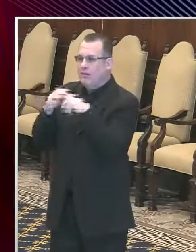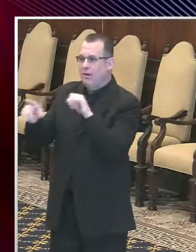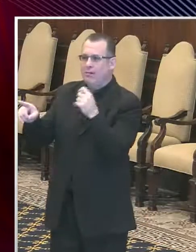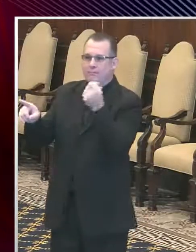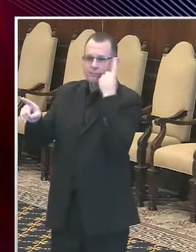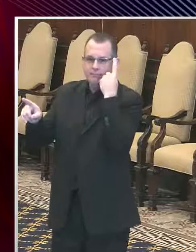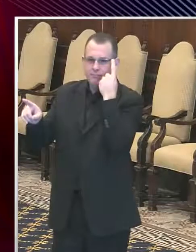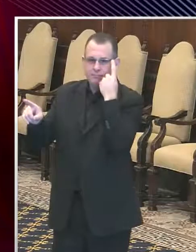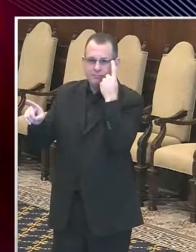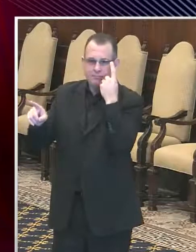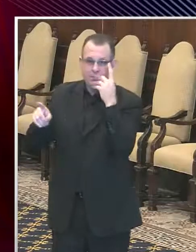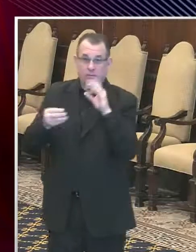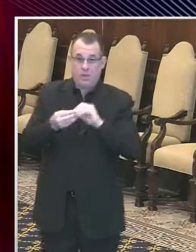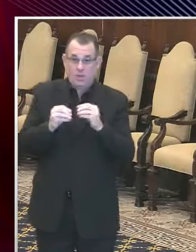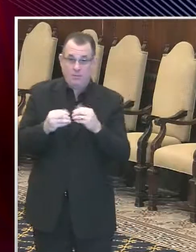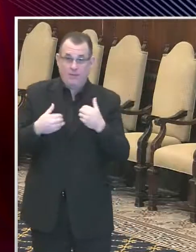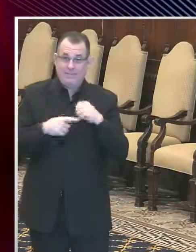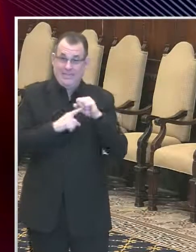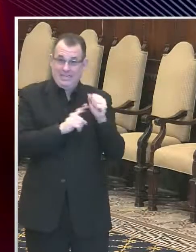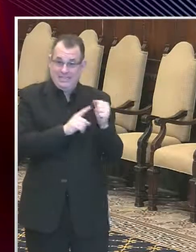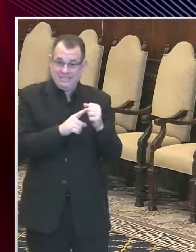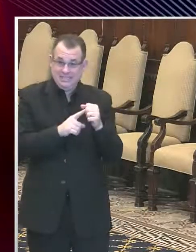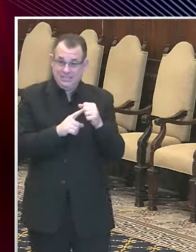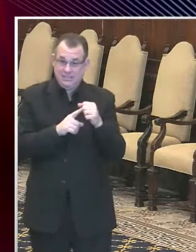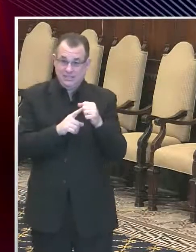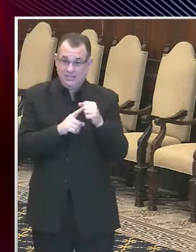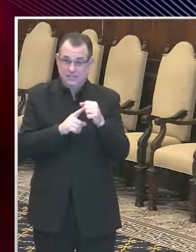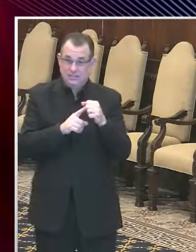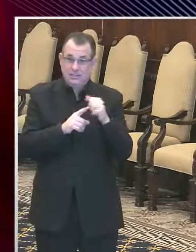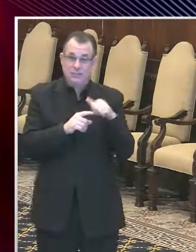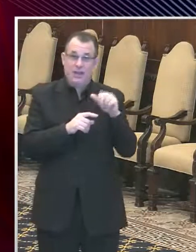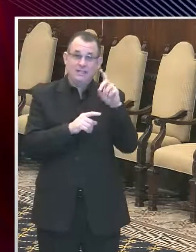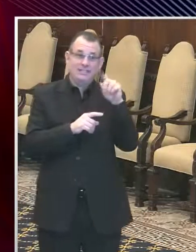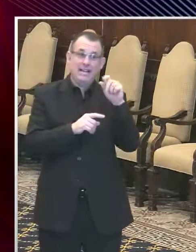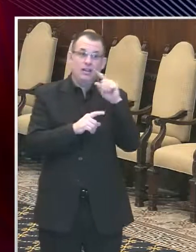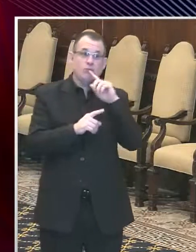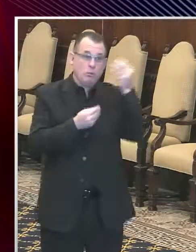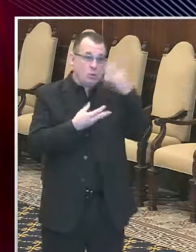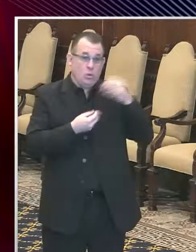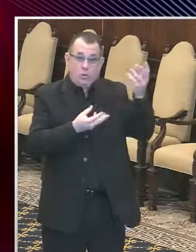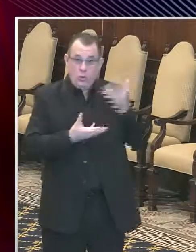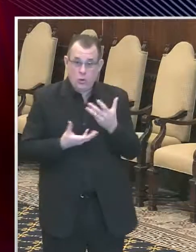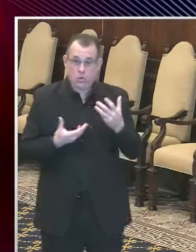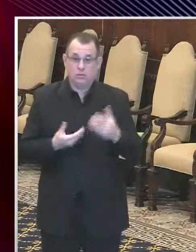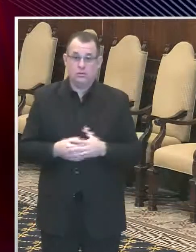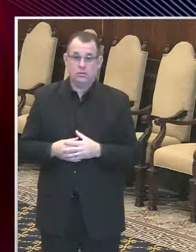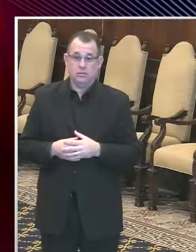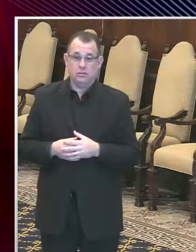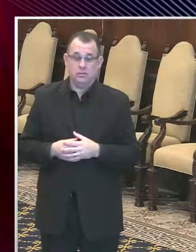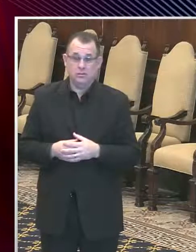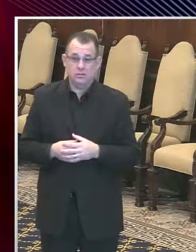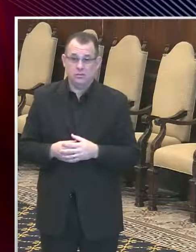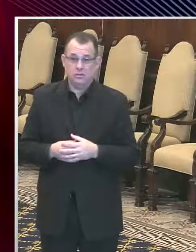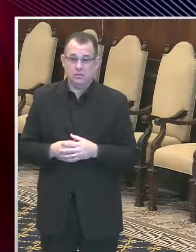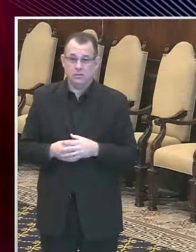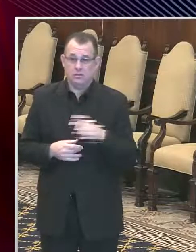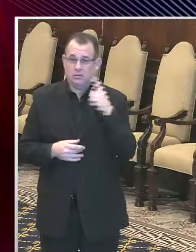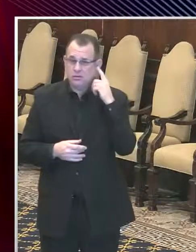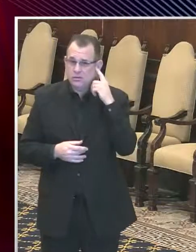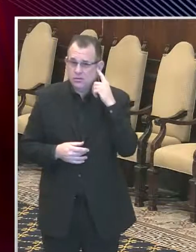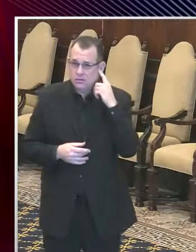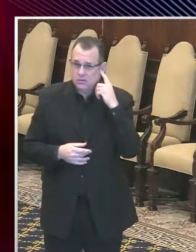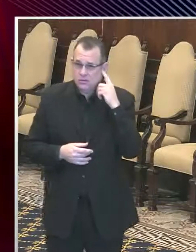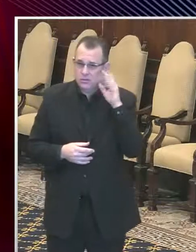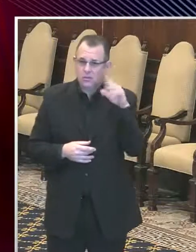of cases by date of report. And date of report is when the laboratory logs it in and says, we have done this test. We